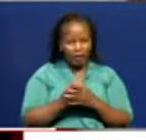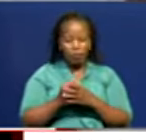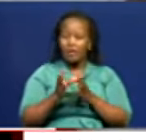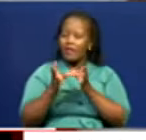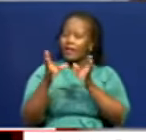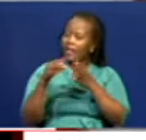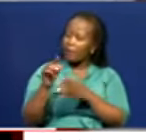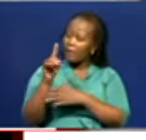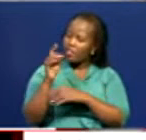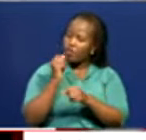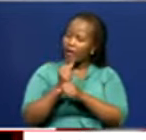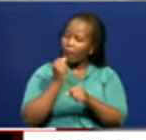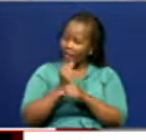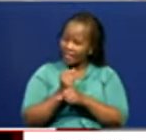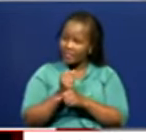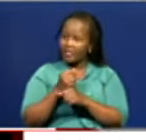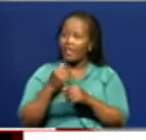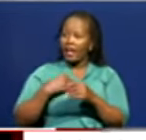kazi iko ndani